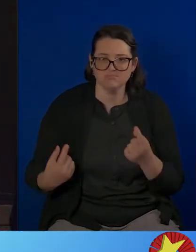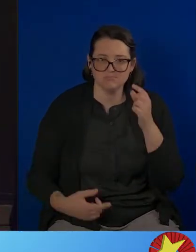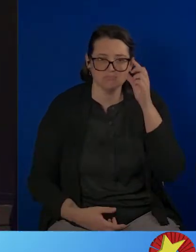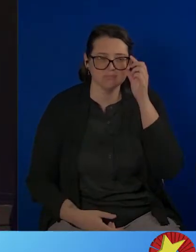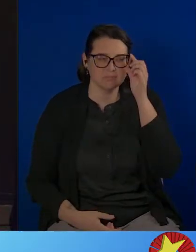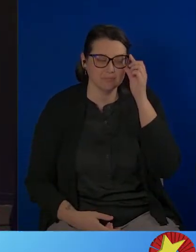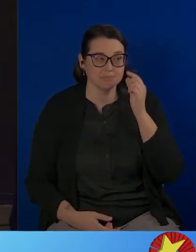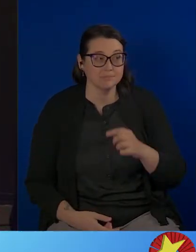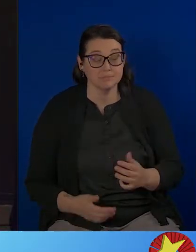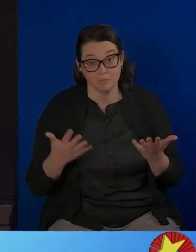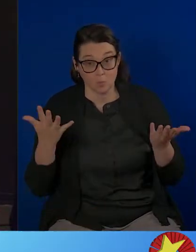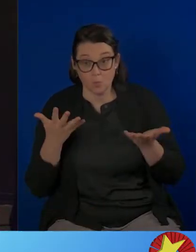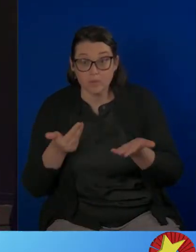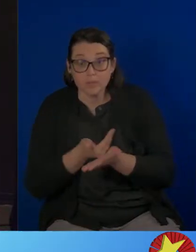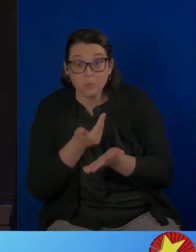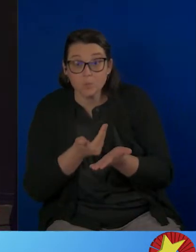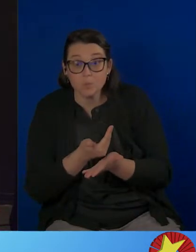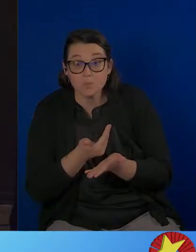What is new